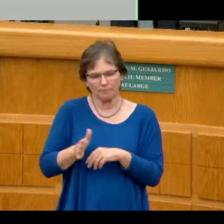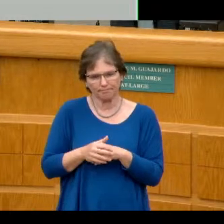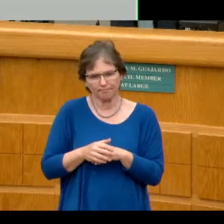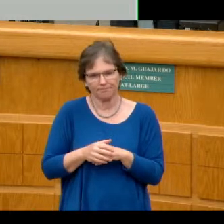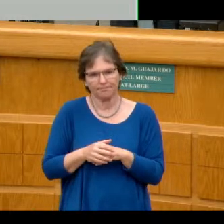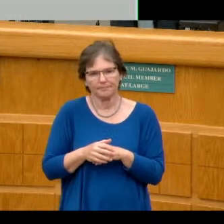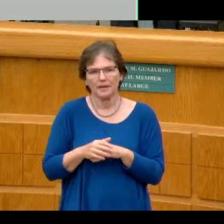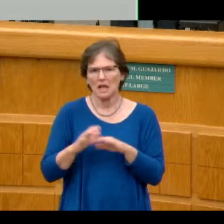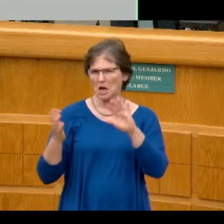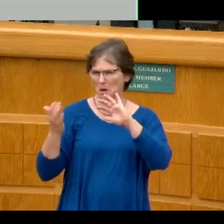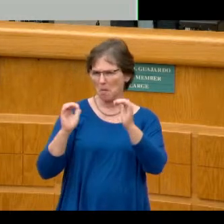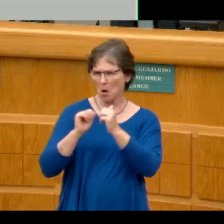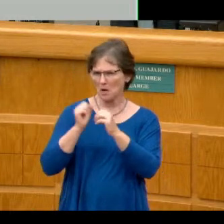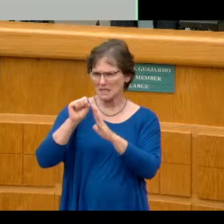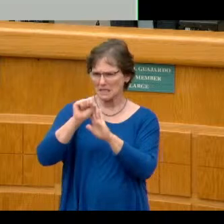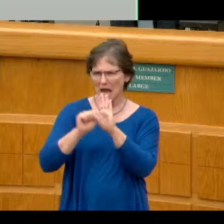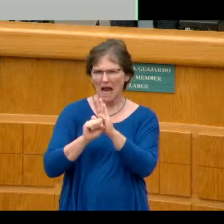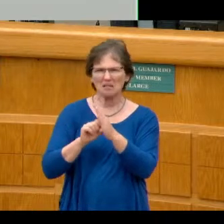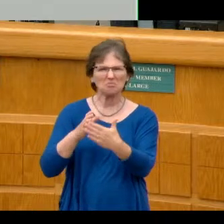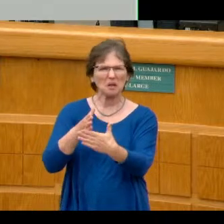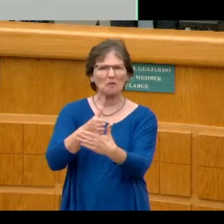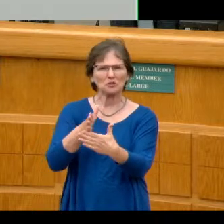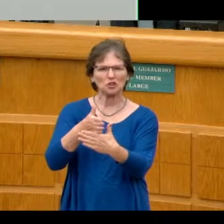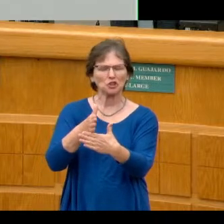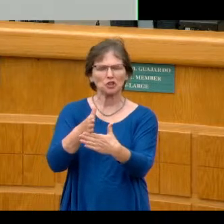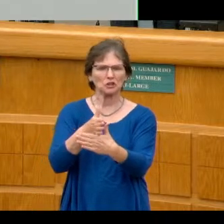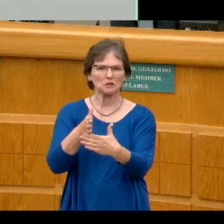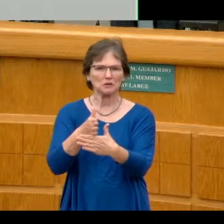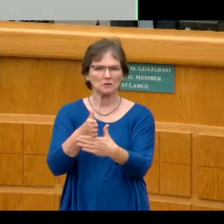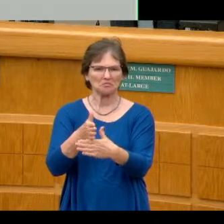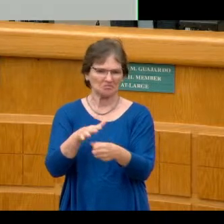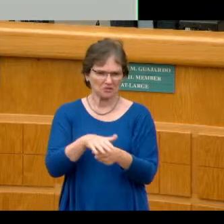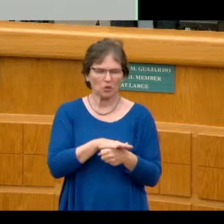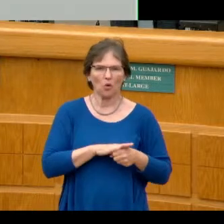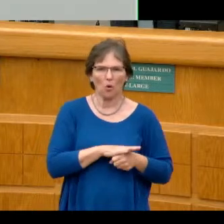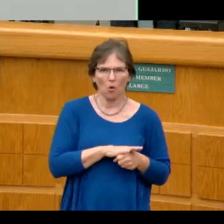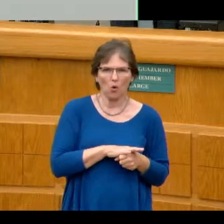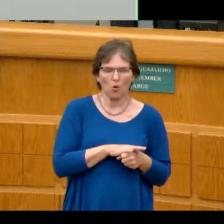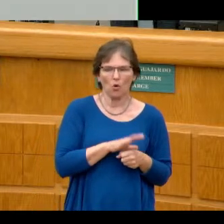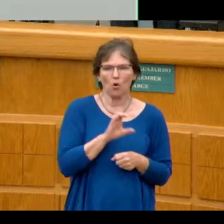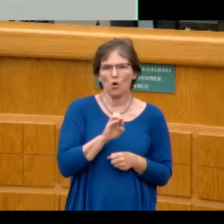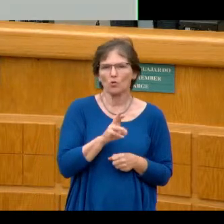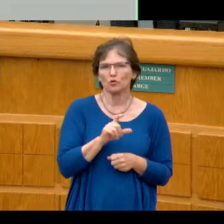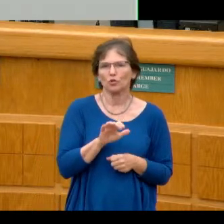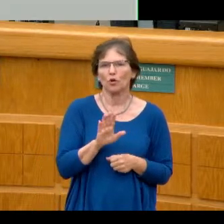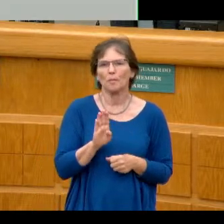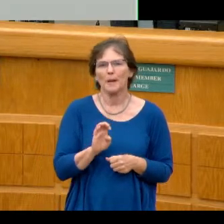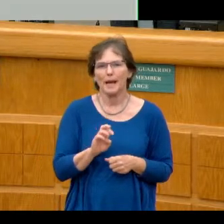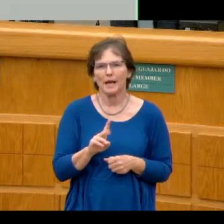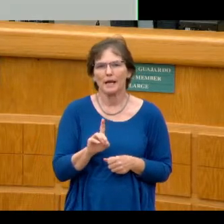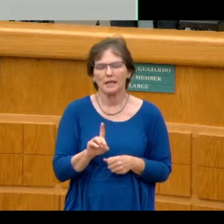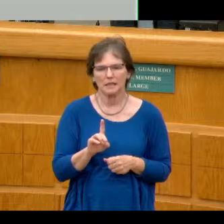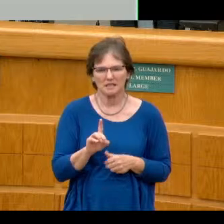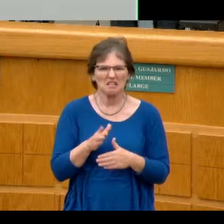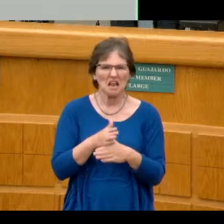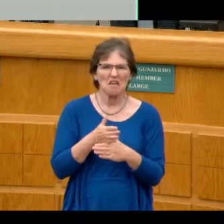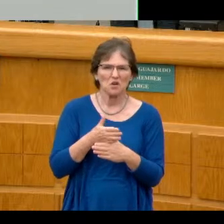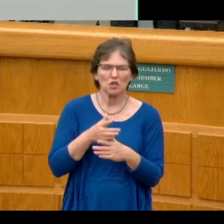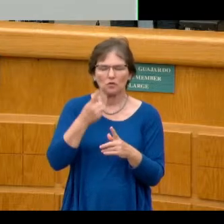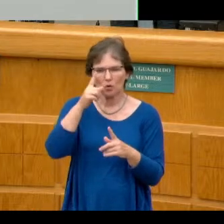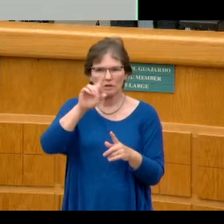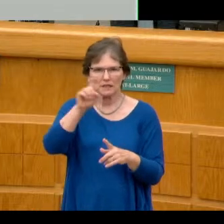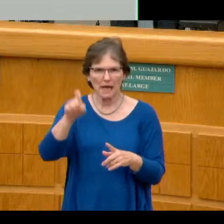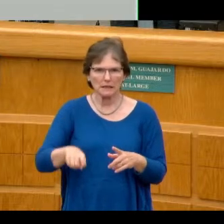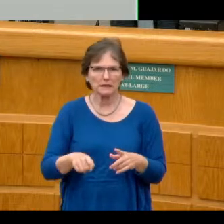It usually takes 14 days for all the death certificates to get counted and reported by the state. And so as we move forward, we expect these numbers